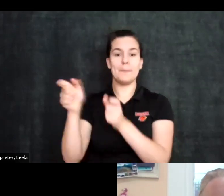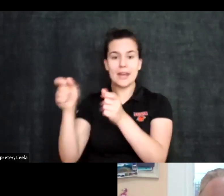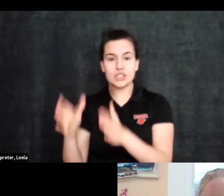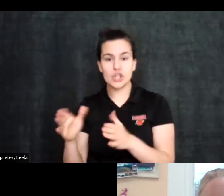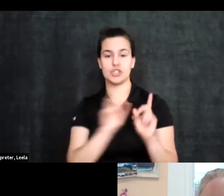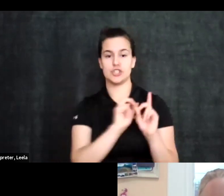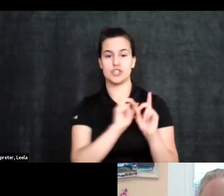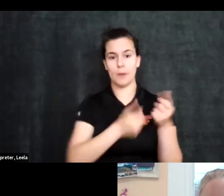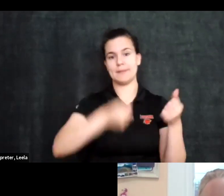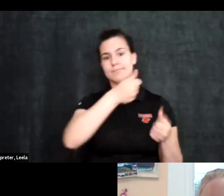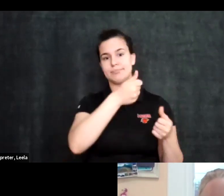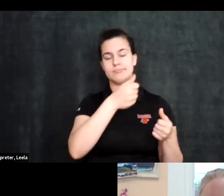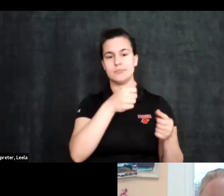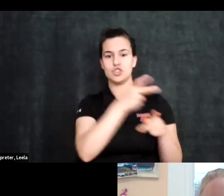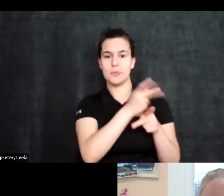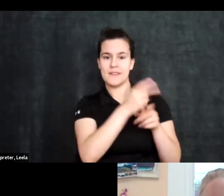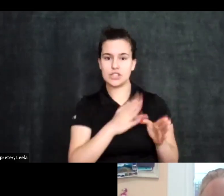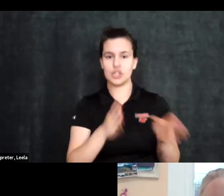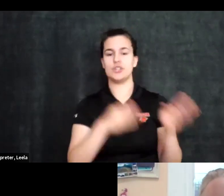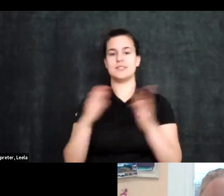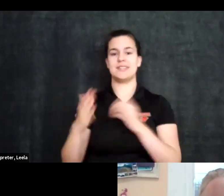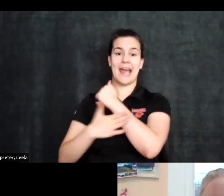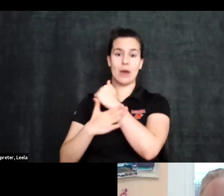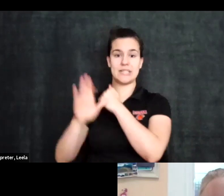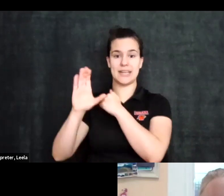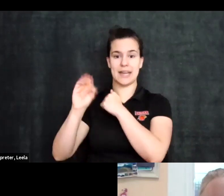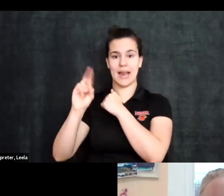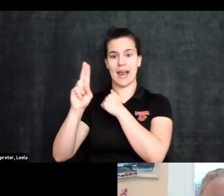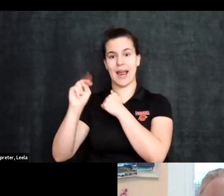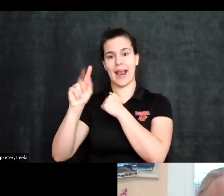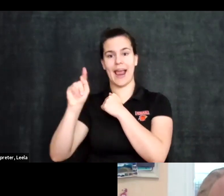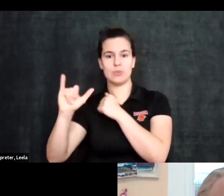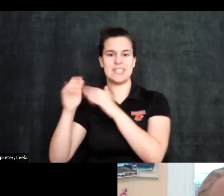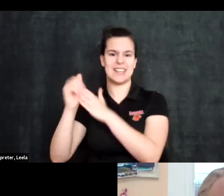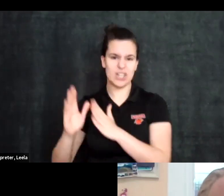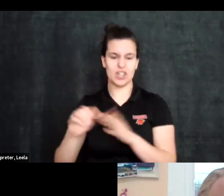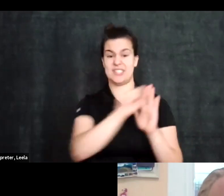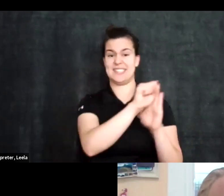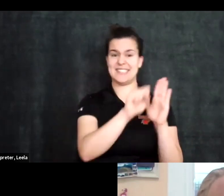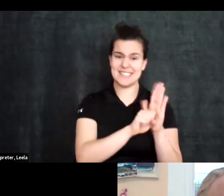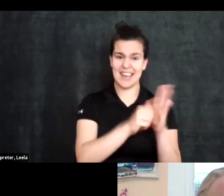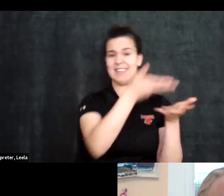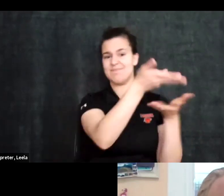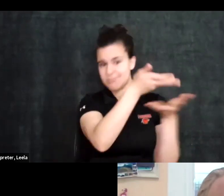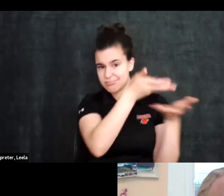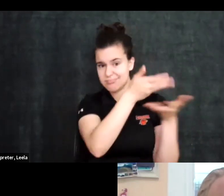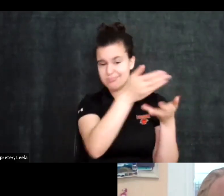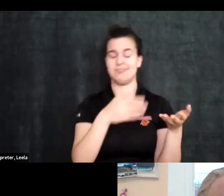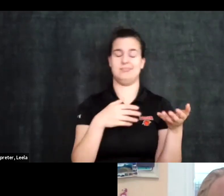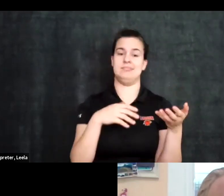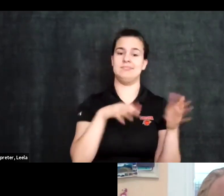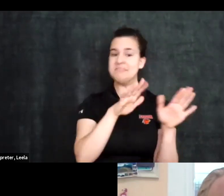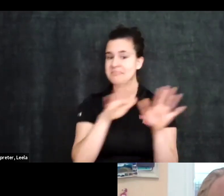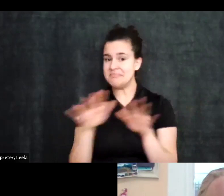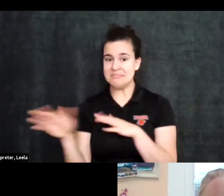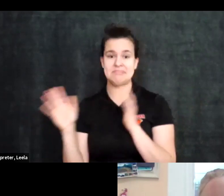county leaders, contractors, state and federal regulatory folks, and I also do